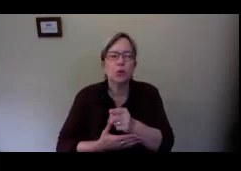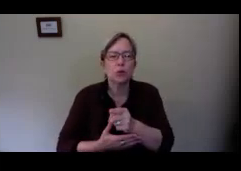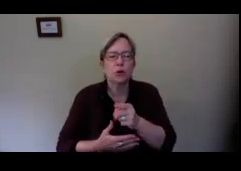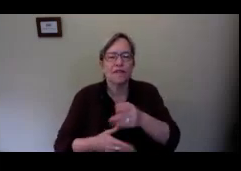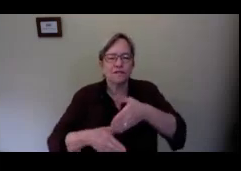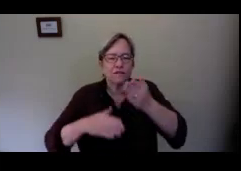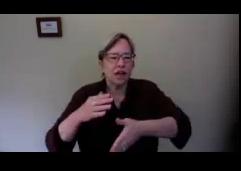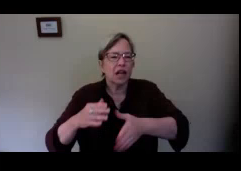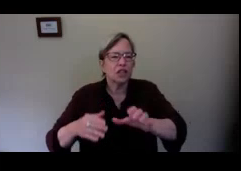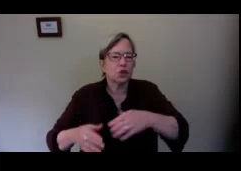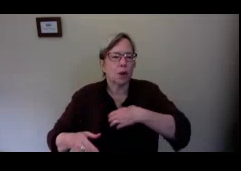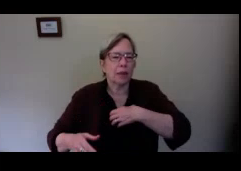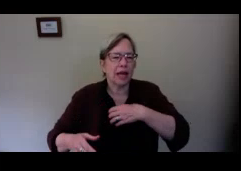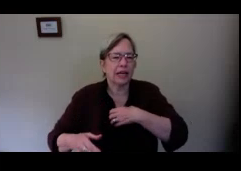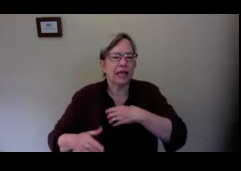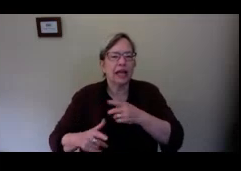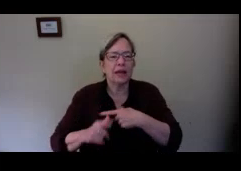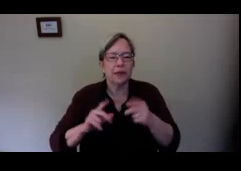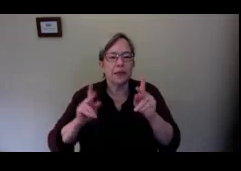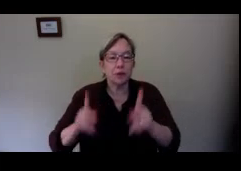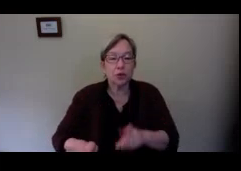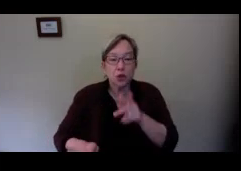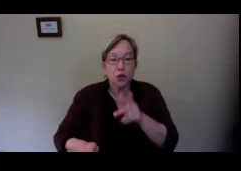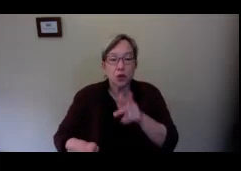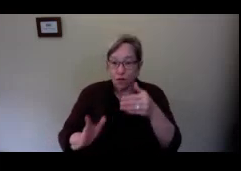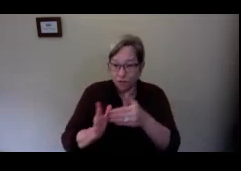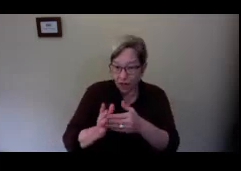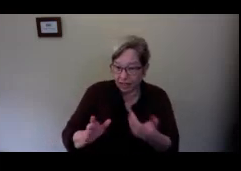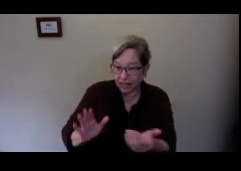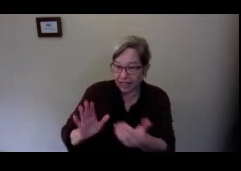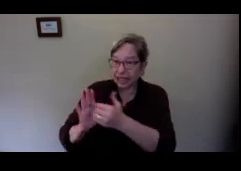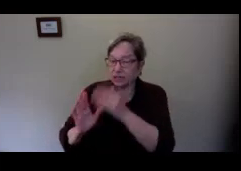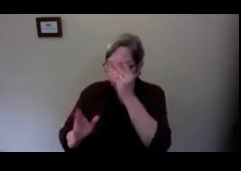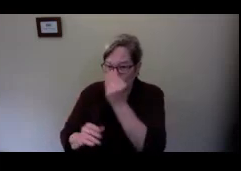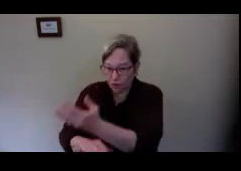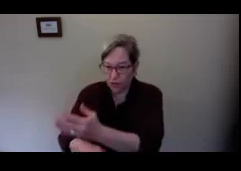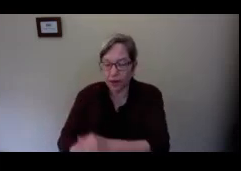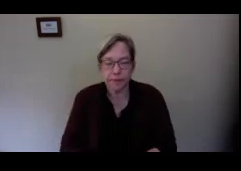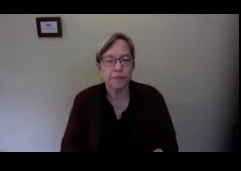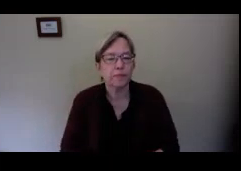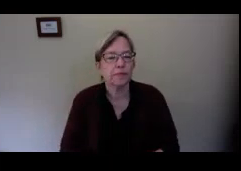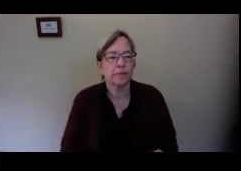the person who the complaint was filed against will be notified. Next slide.